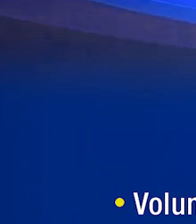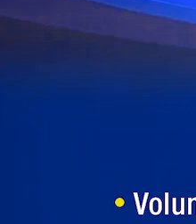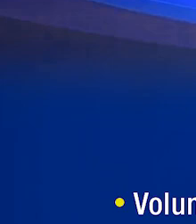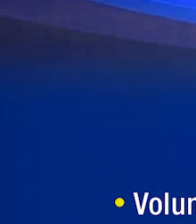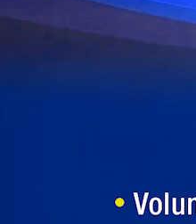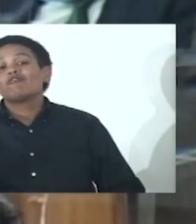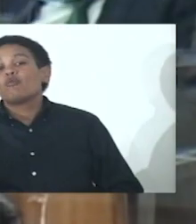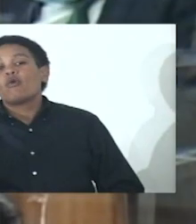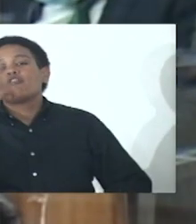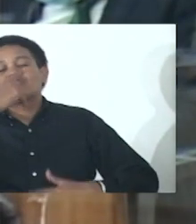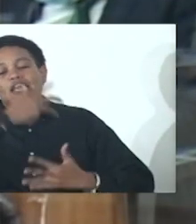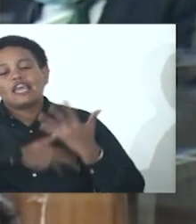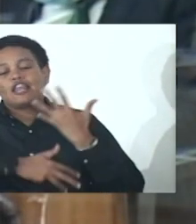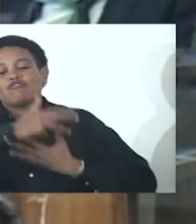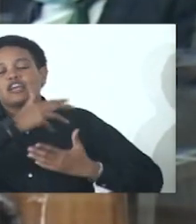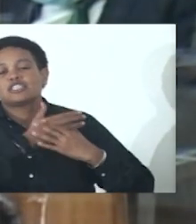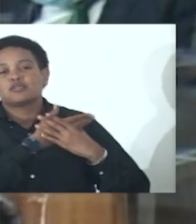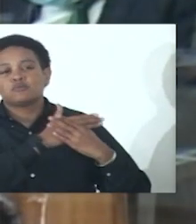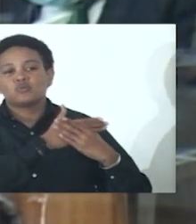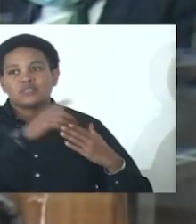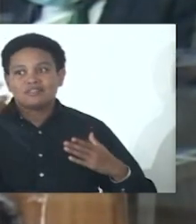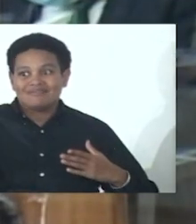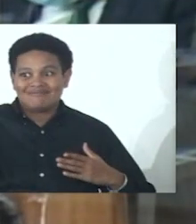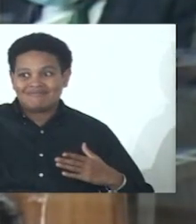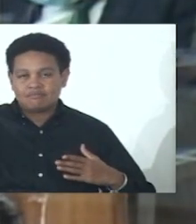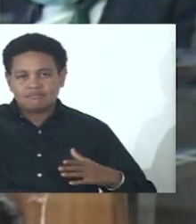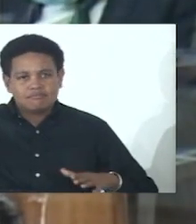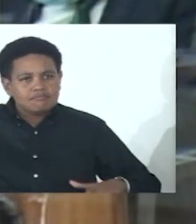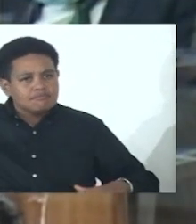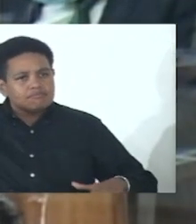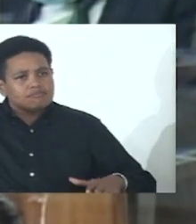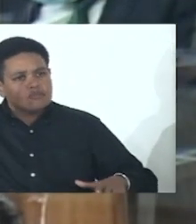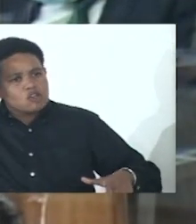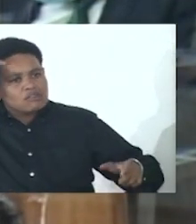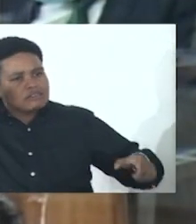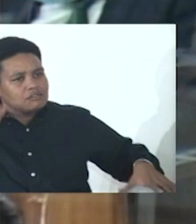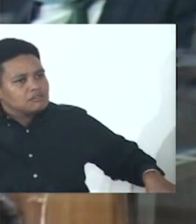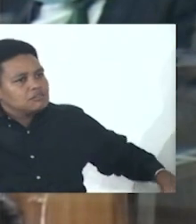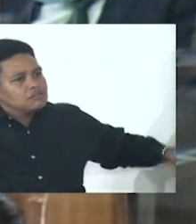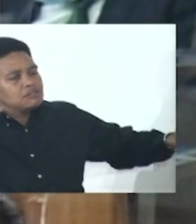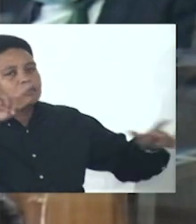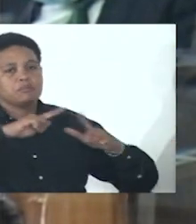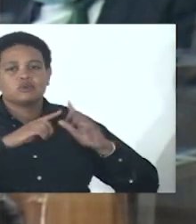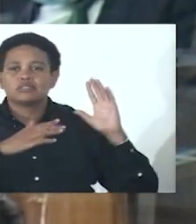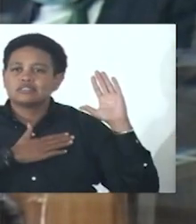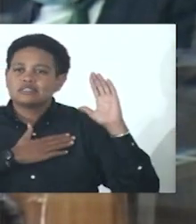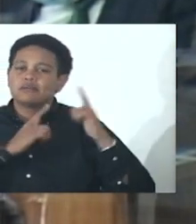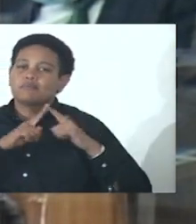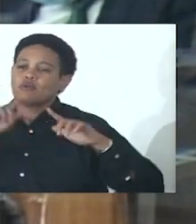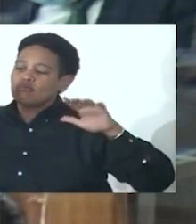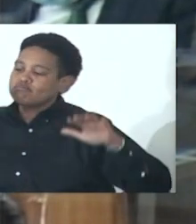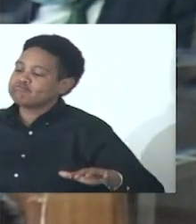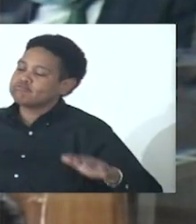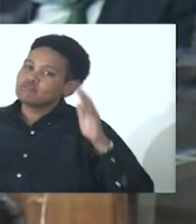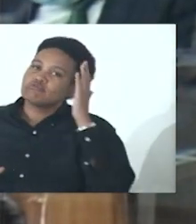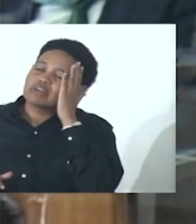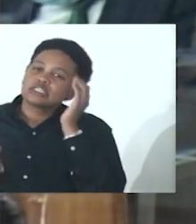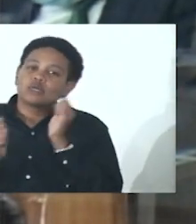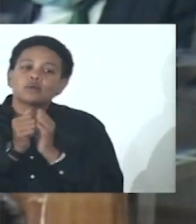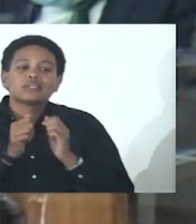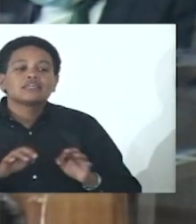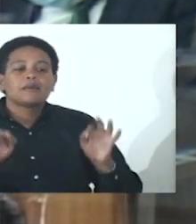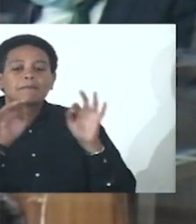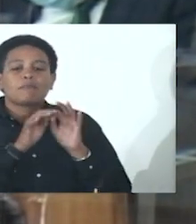included. Prime Minister Holness says the new NIDS bill has the potential to positively transform the efficacy and